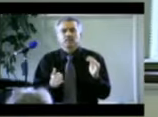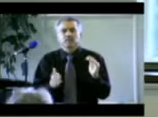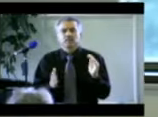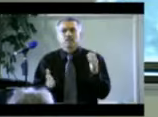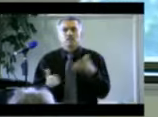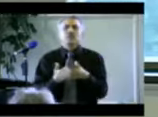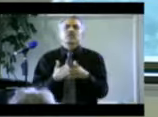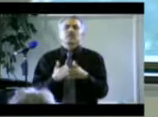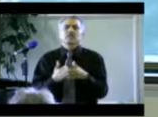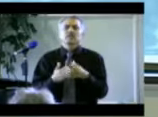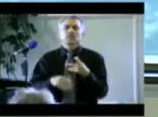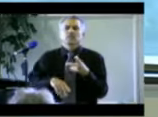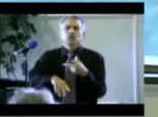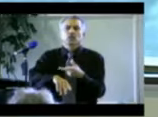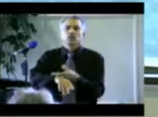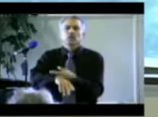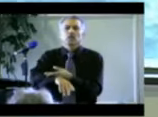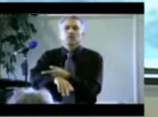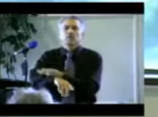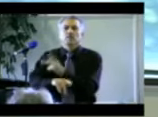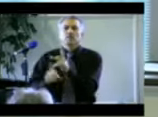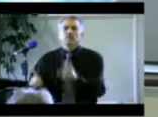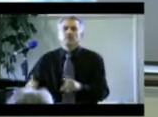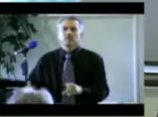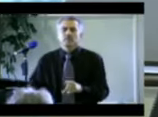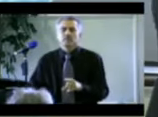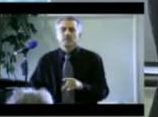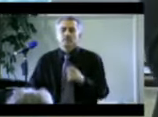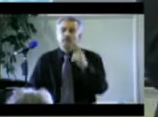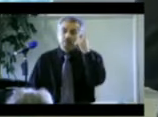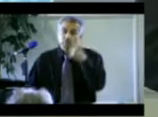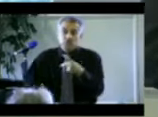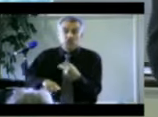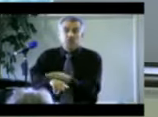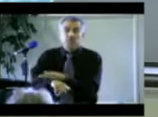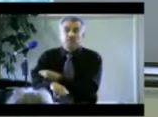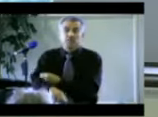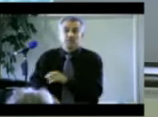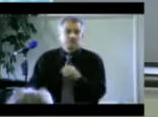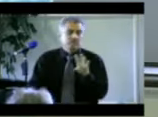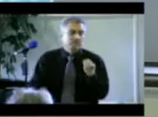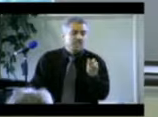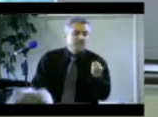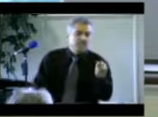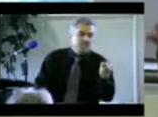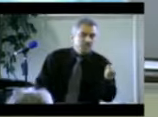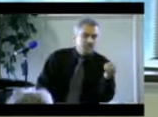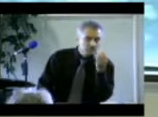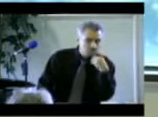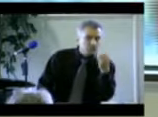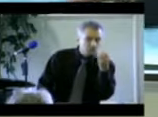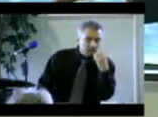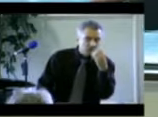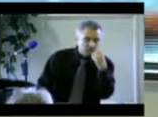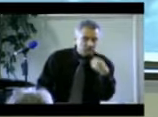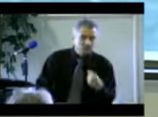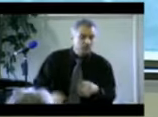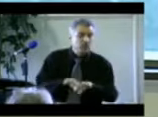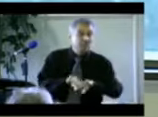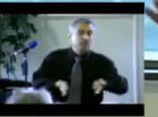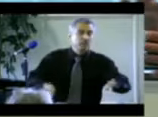shepherds because sheep eat grain, and they're actually prejudiced, and so they separate